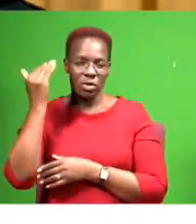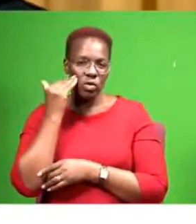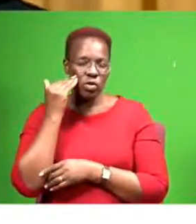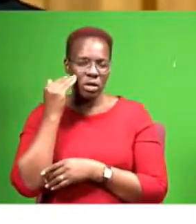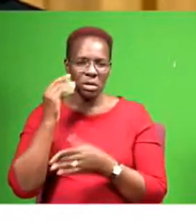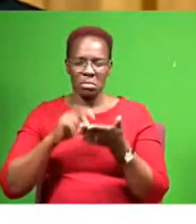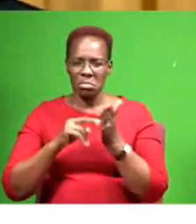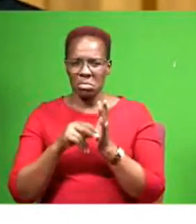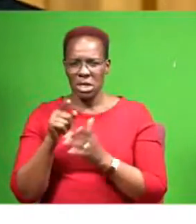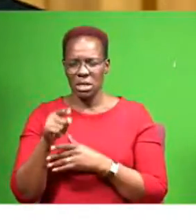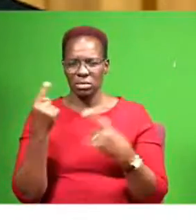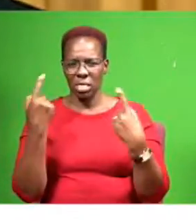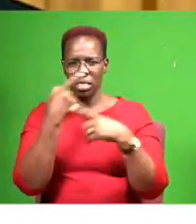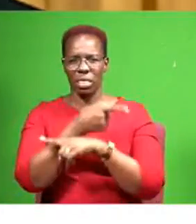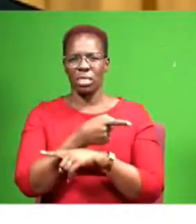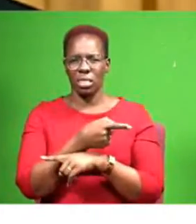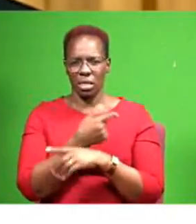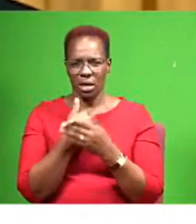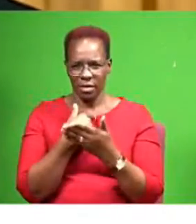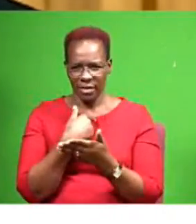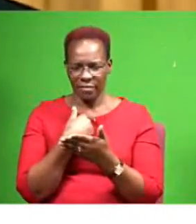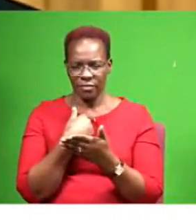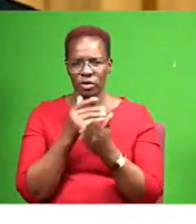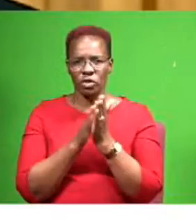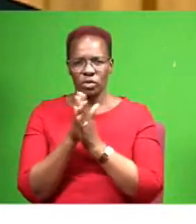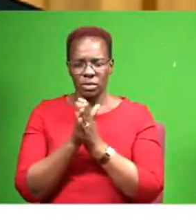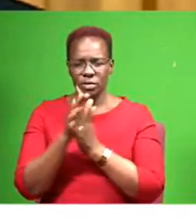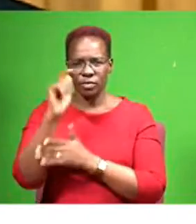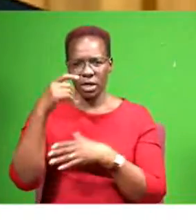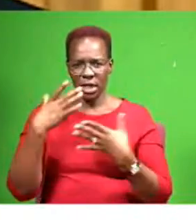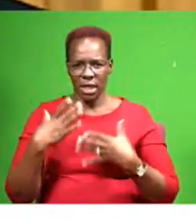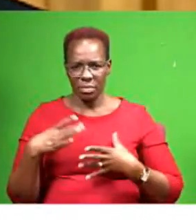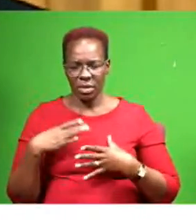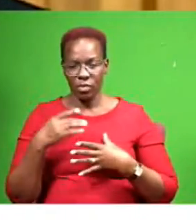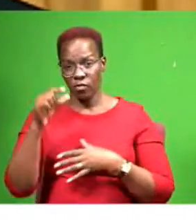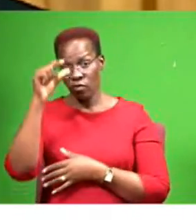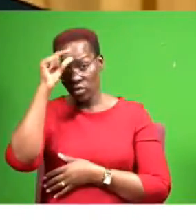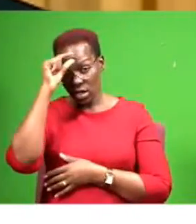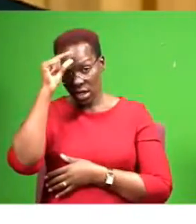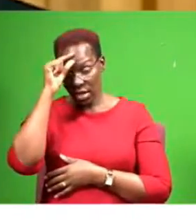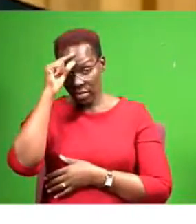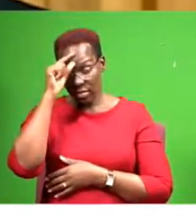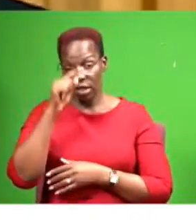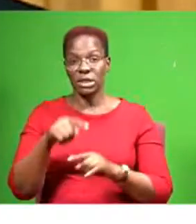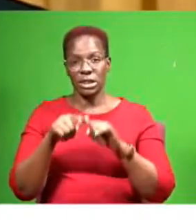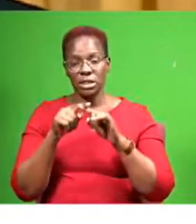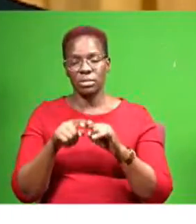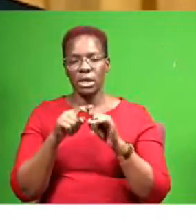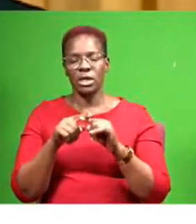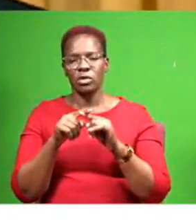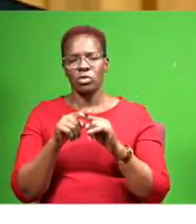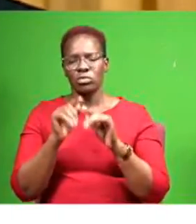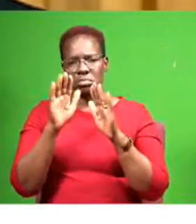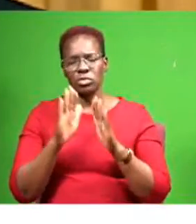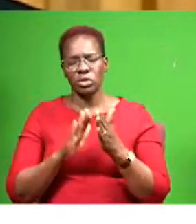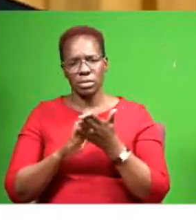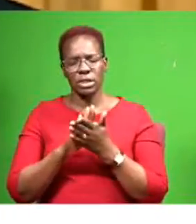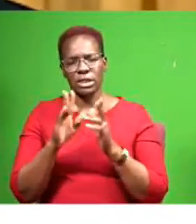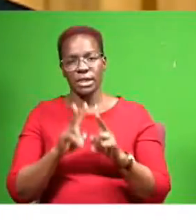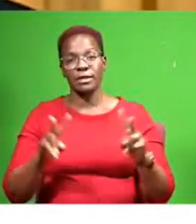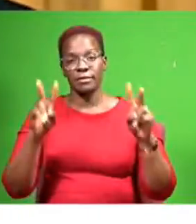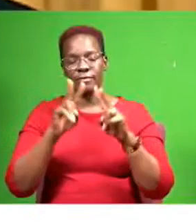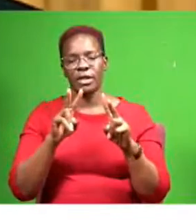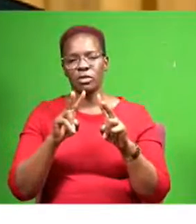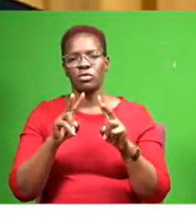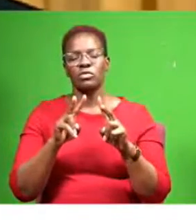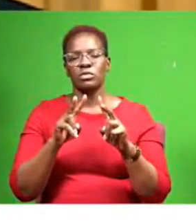be contrary to the aspirations of Kenyans for a government based on essential values of justice and the rule of